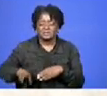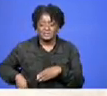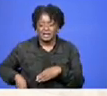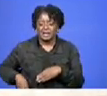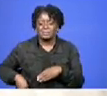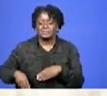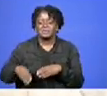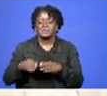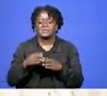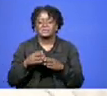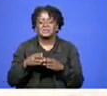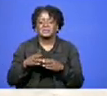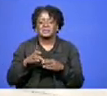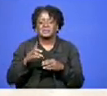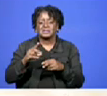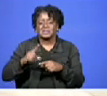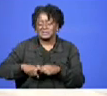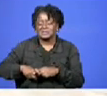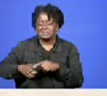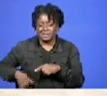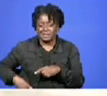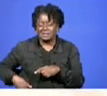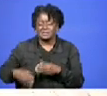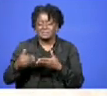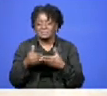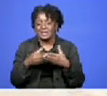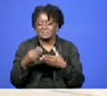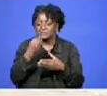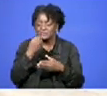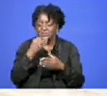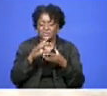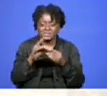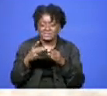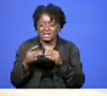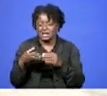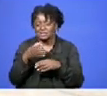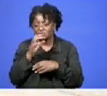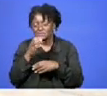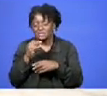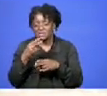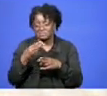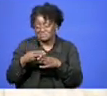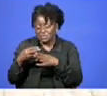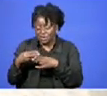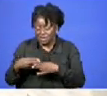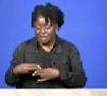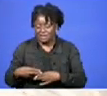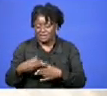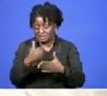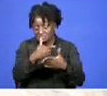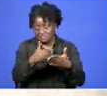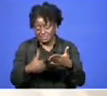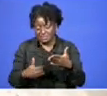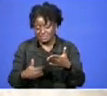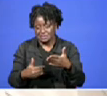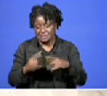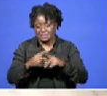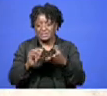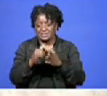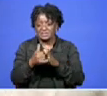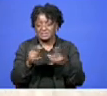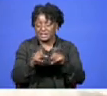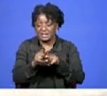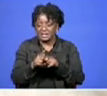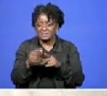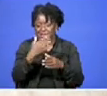diapers, Depends, baby food, snacks, drinks. Now, I'm calling these items, but the same items that I'm calling that we